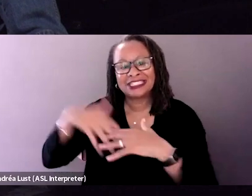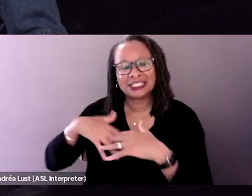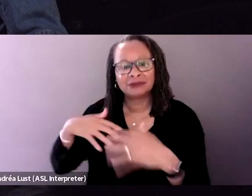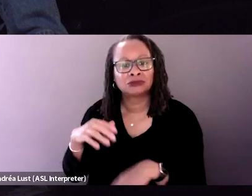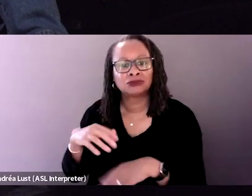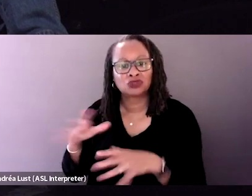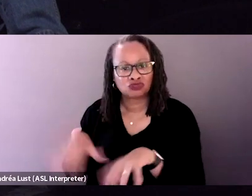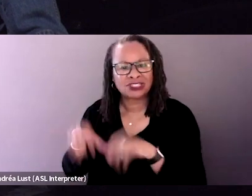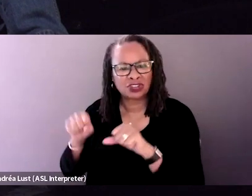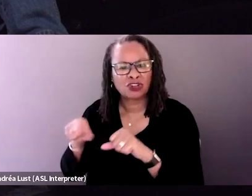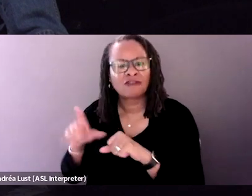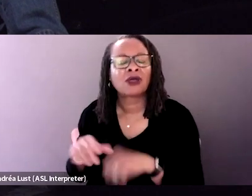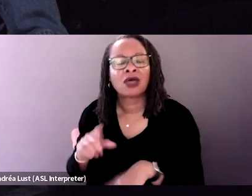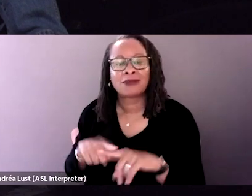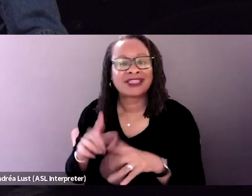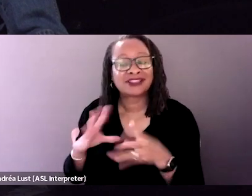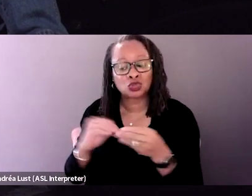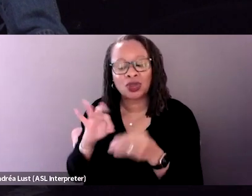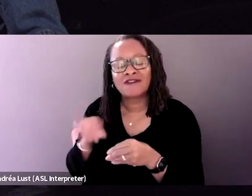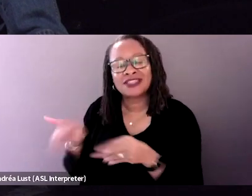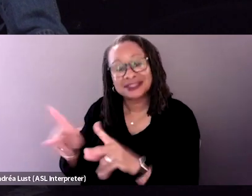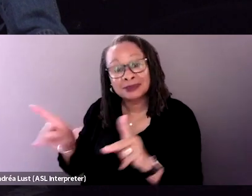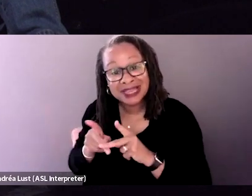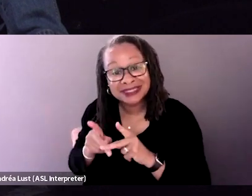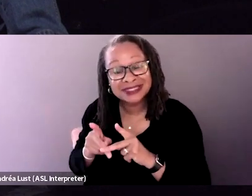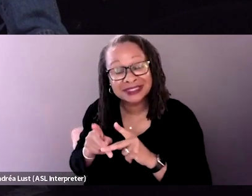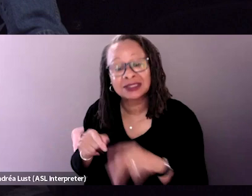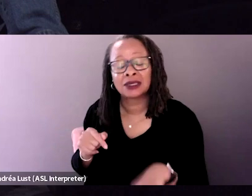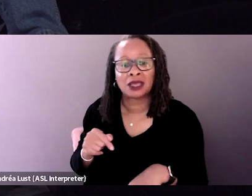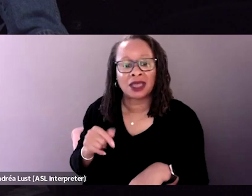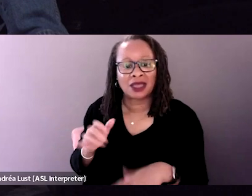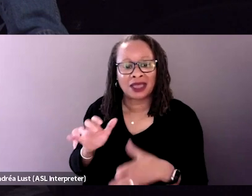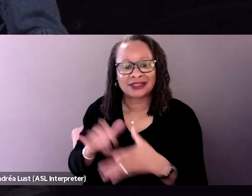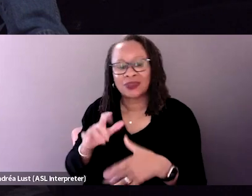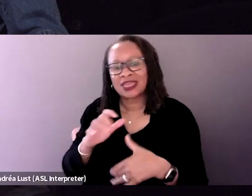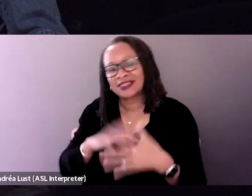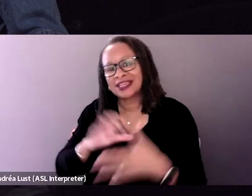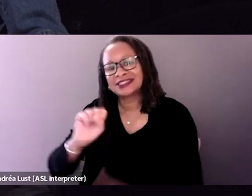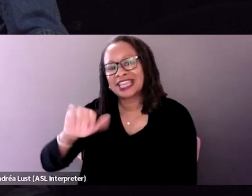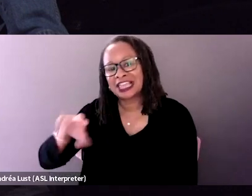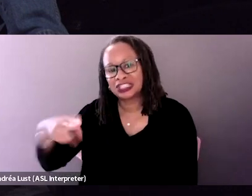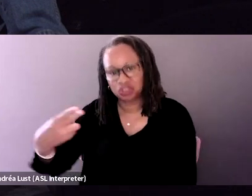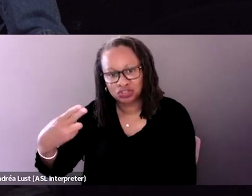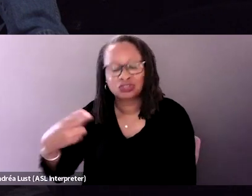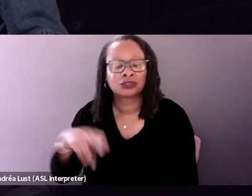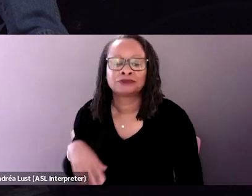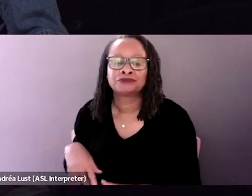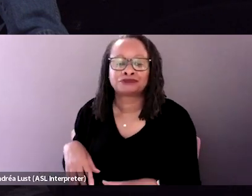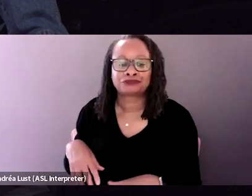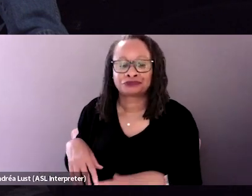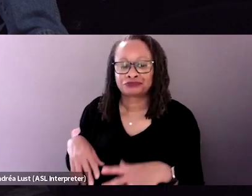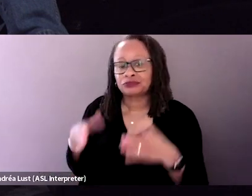this place, which in a Secwepemc, Statlian, Salish